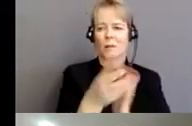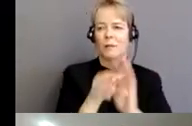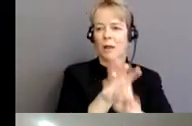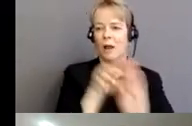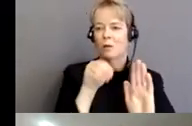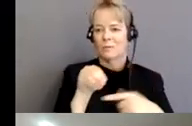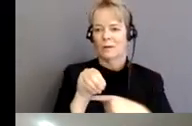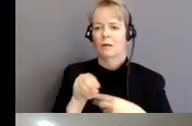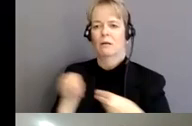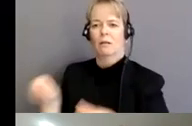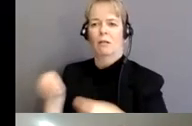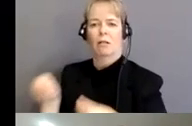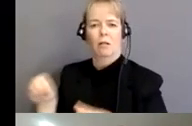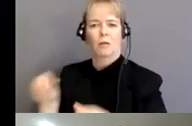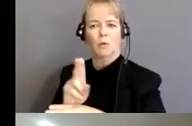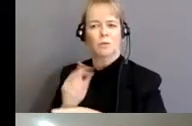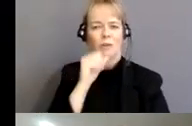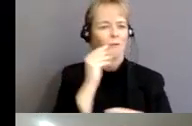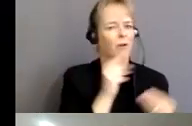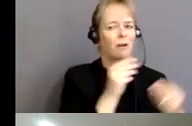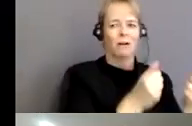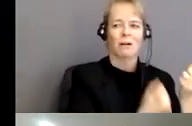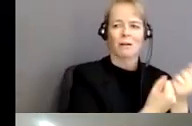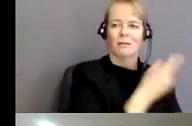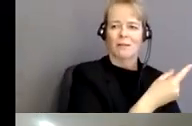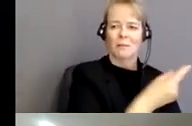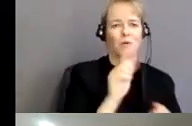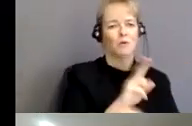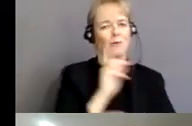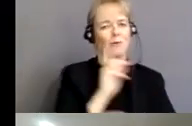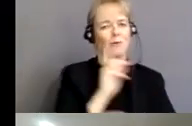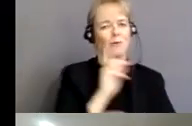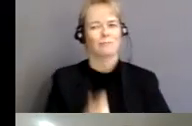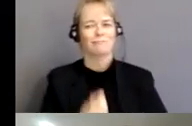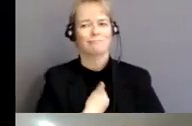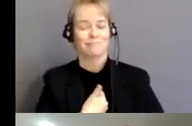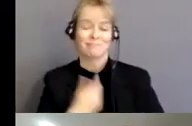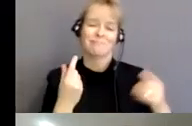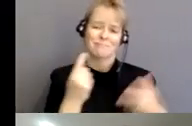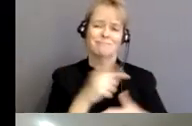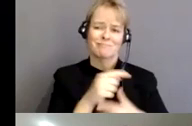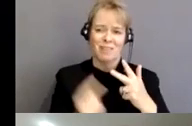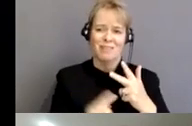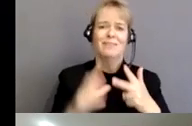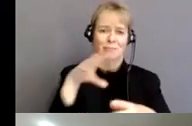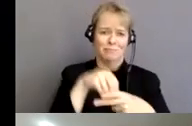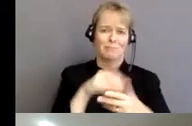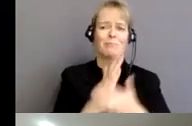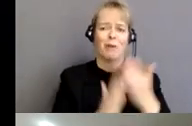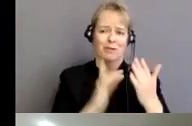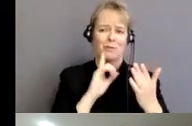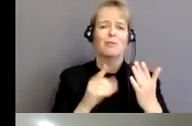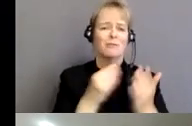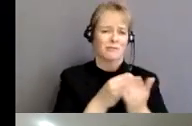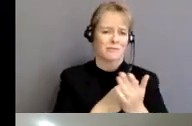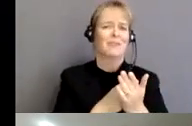the purpose of the older adult, for their well-being, but for themselves. So we see these elements often intertwined